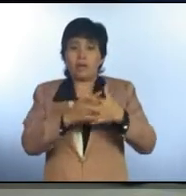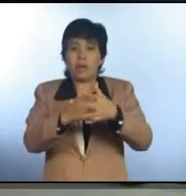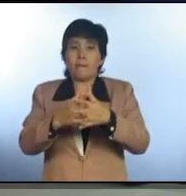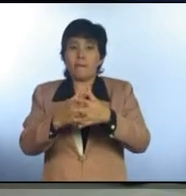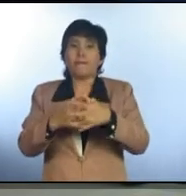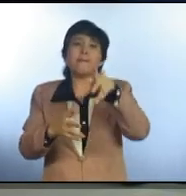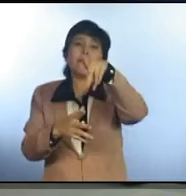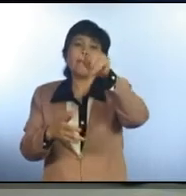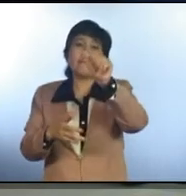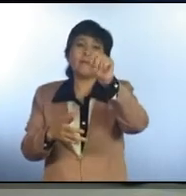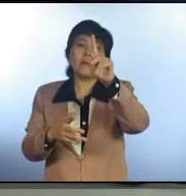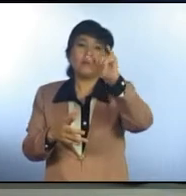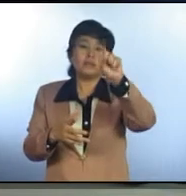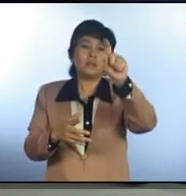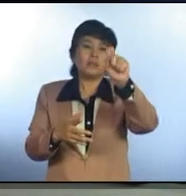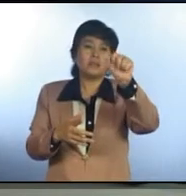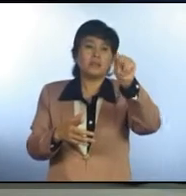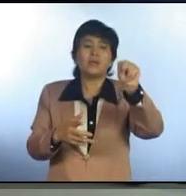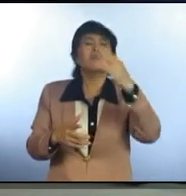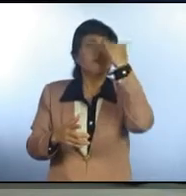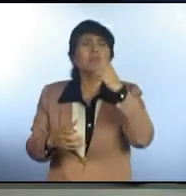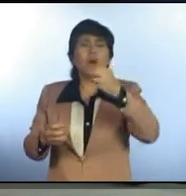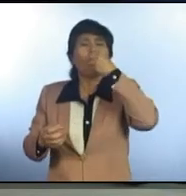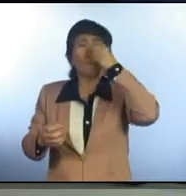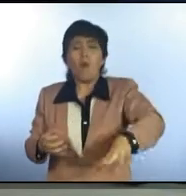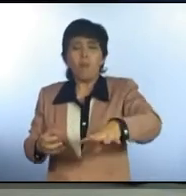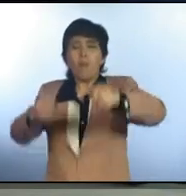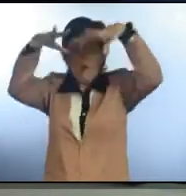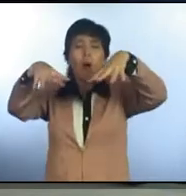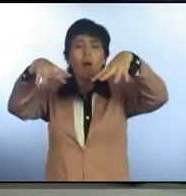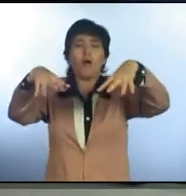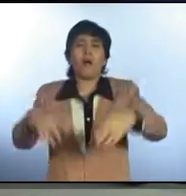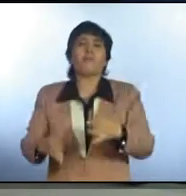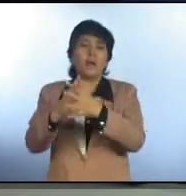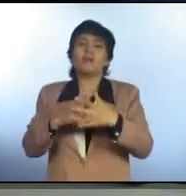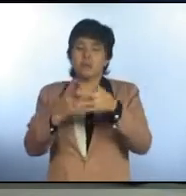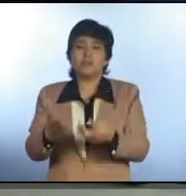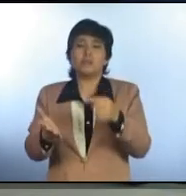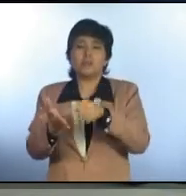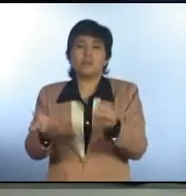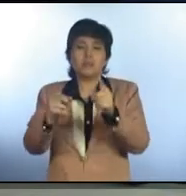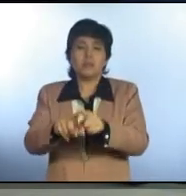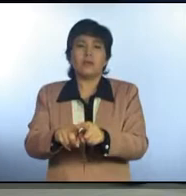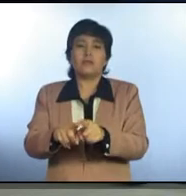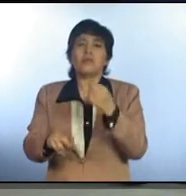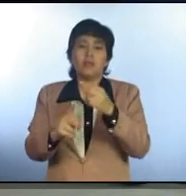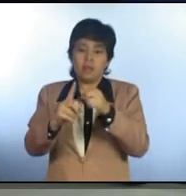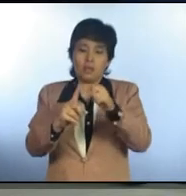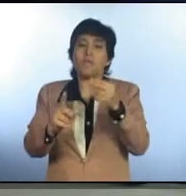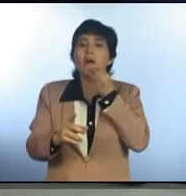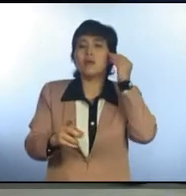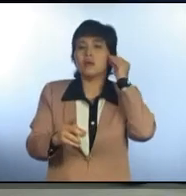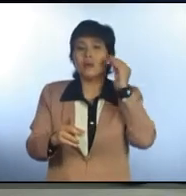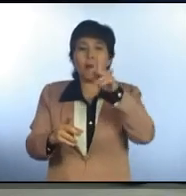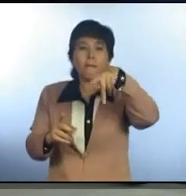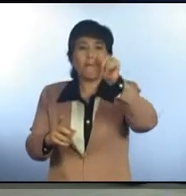Pakistani American. And why did he even want to bomb America? Okay, obviously there had something happen when he went back to Pakistan,